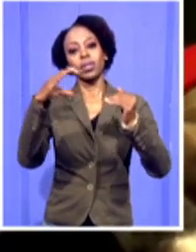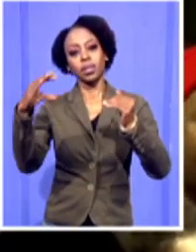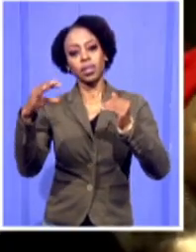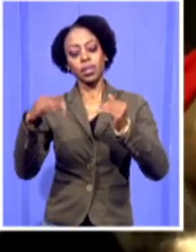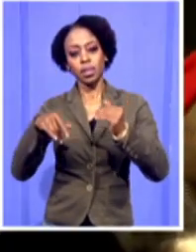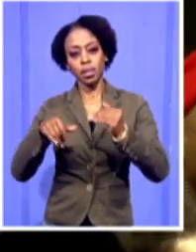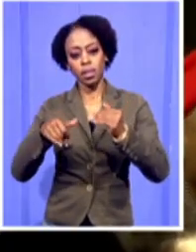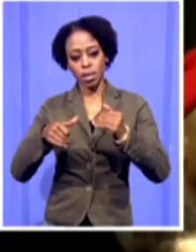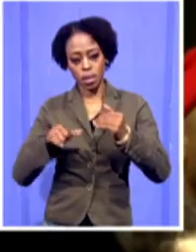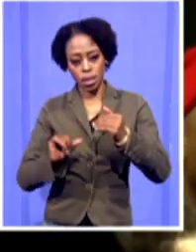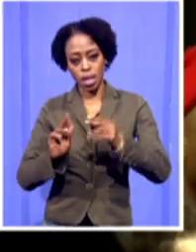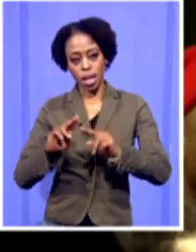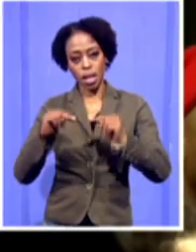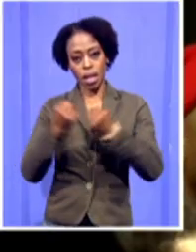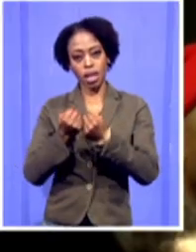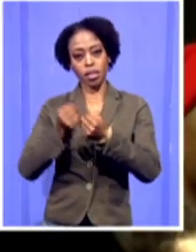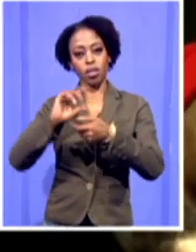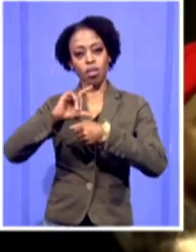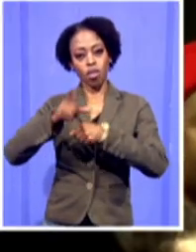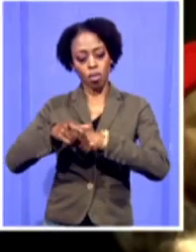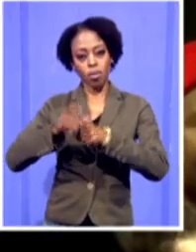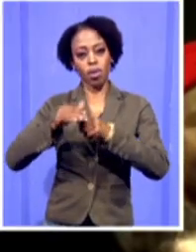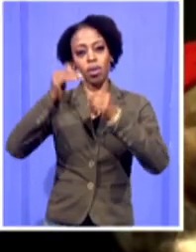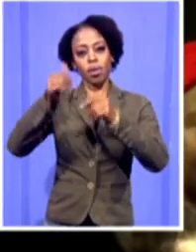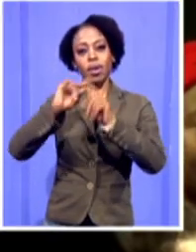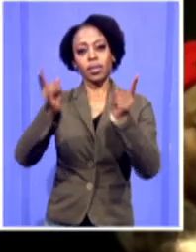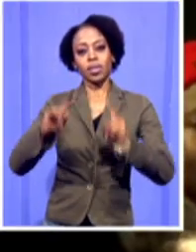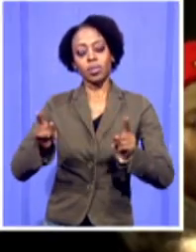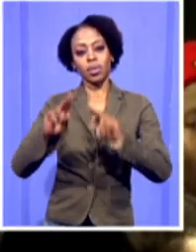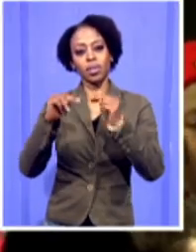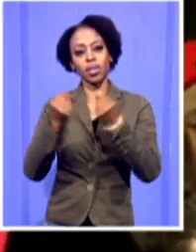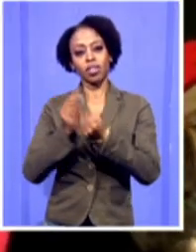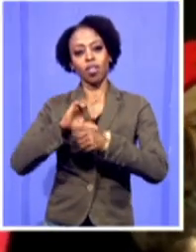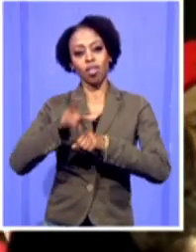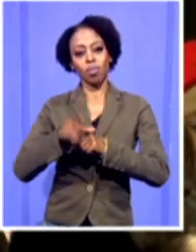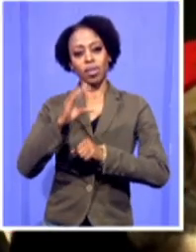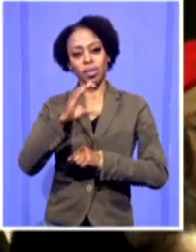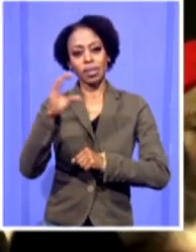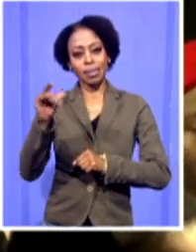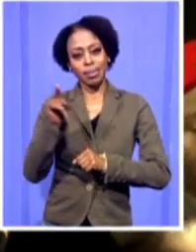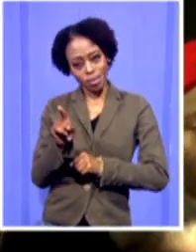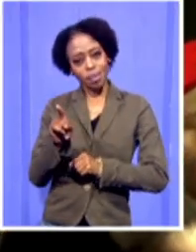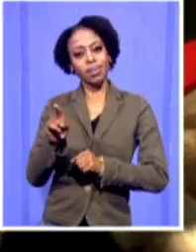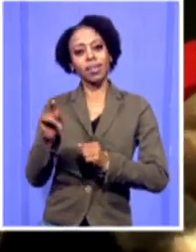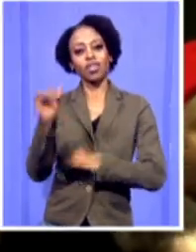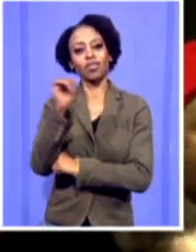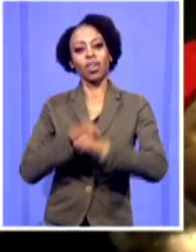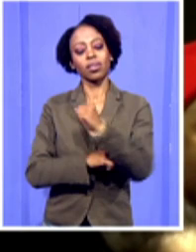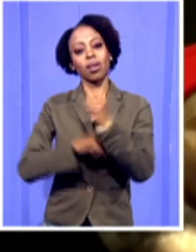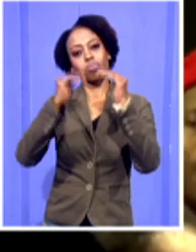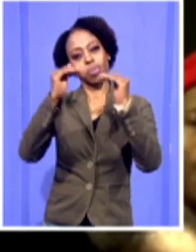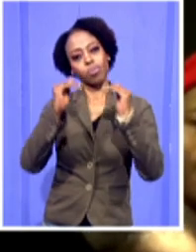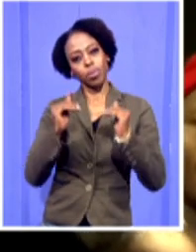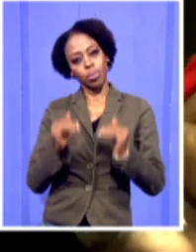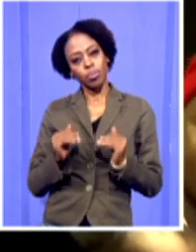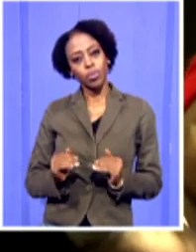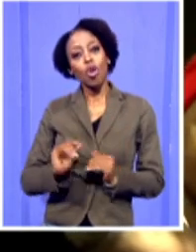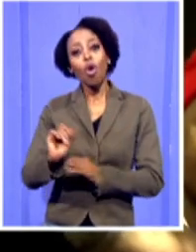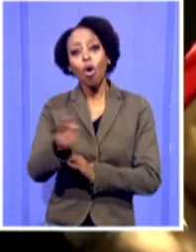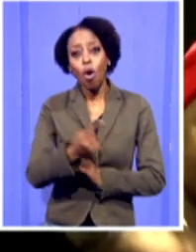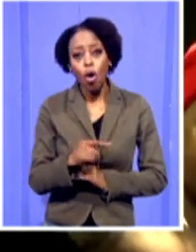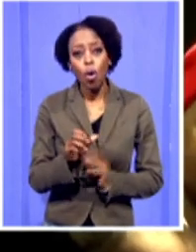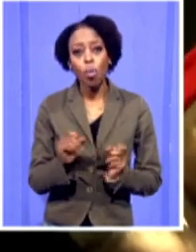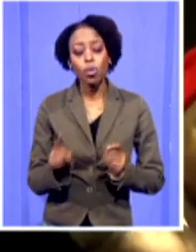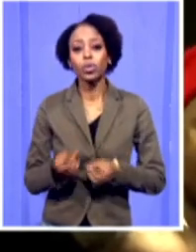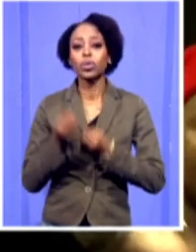and this National Congress is above the Special National Congress in CC. So these are structures of the Communist Party, and they must all be given